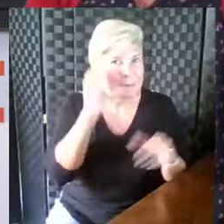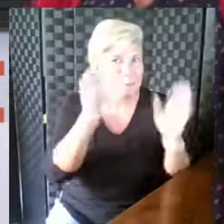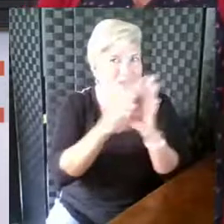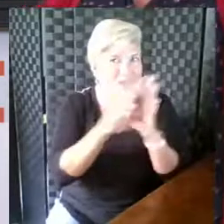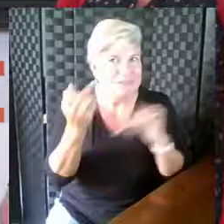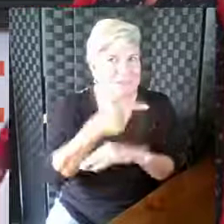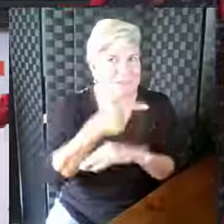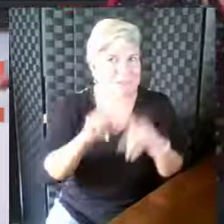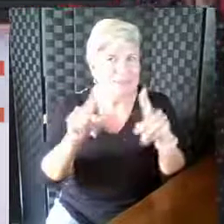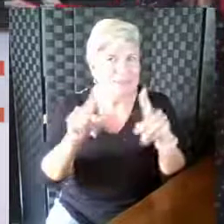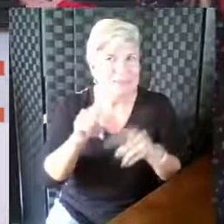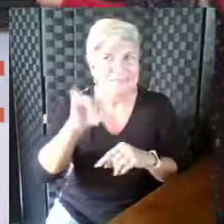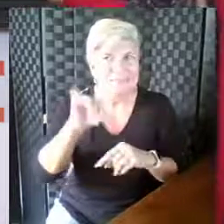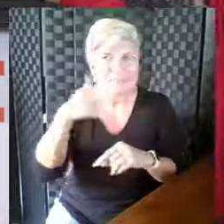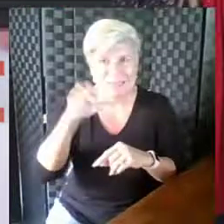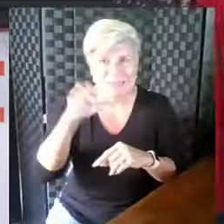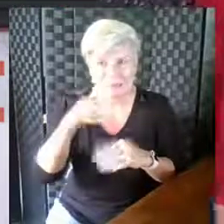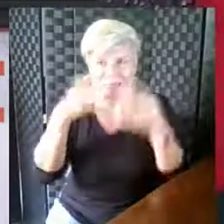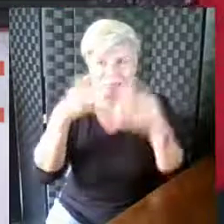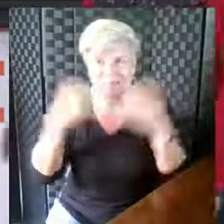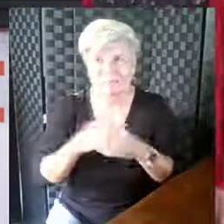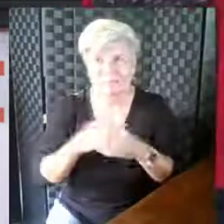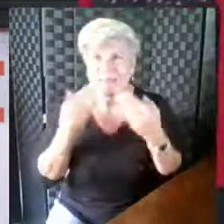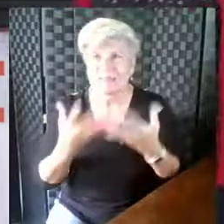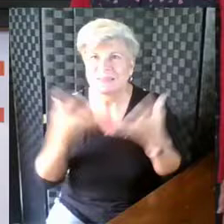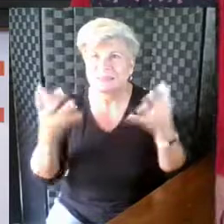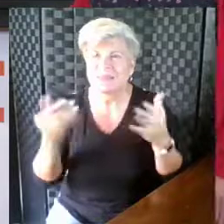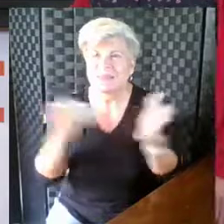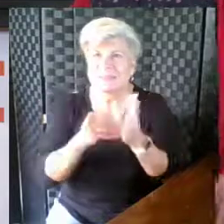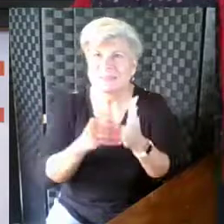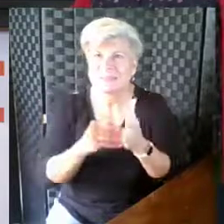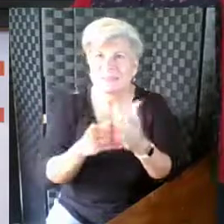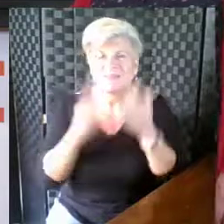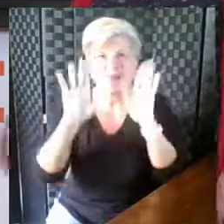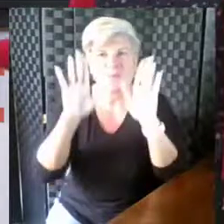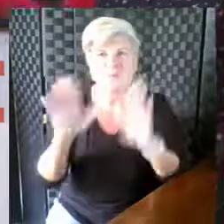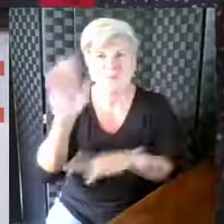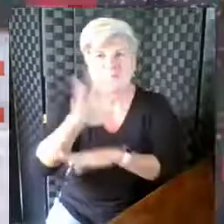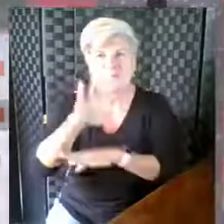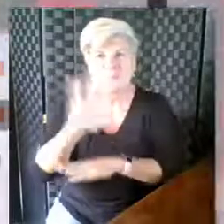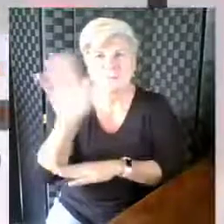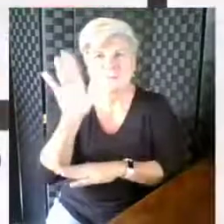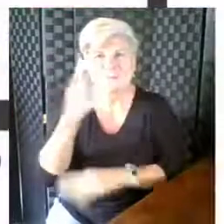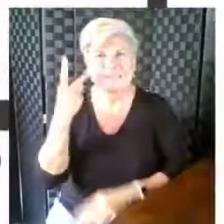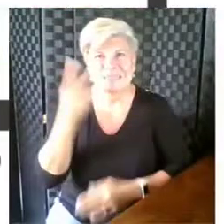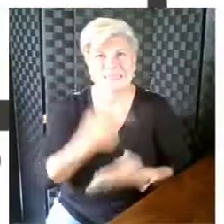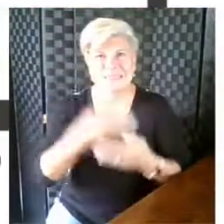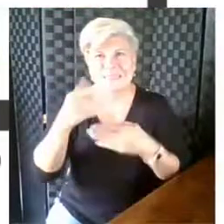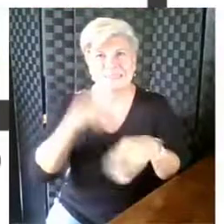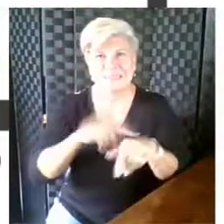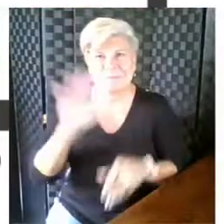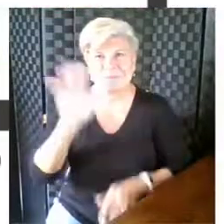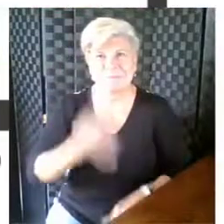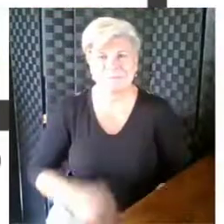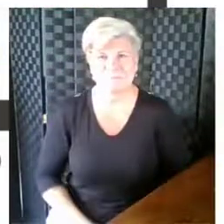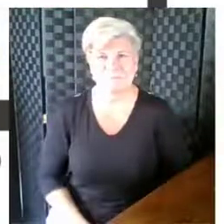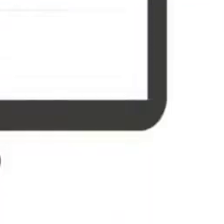today, but it is tiger. Thank you so much again, and have a great afternoon. See you next time.